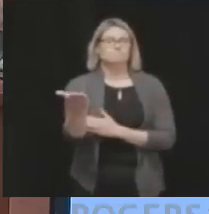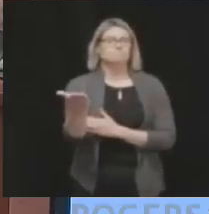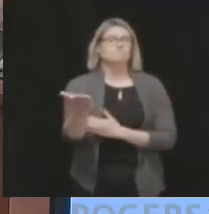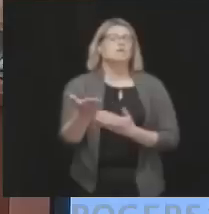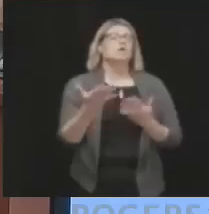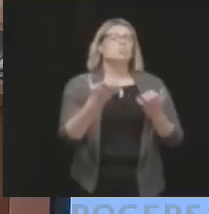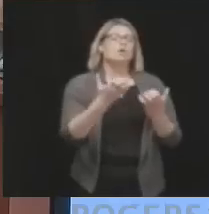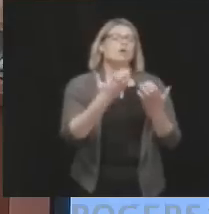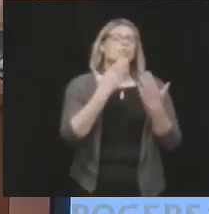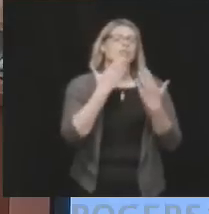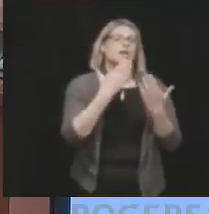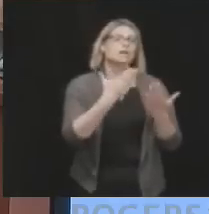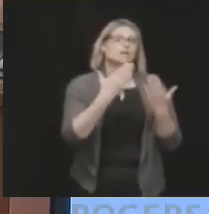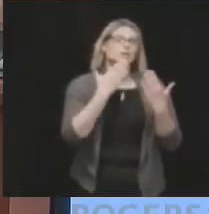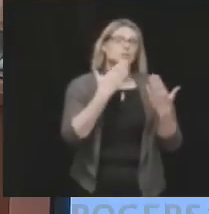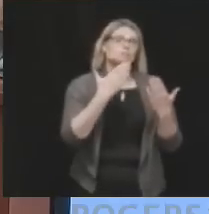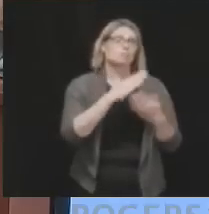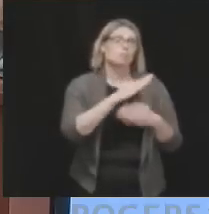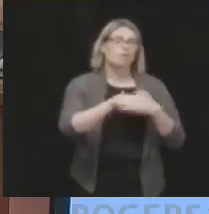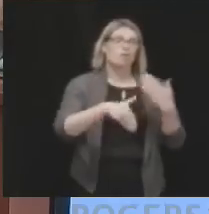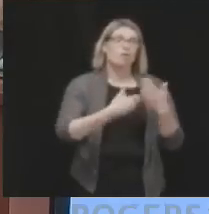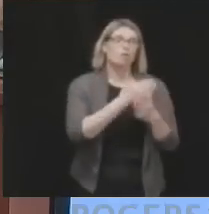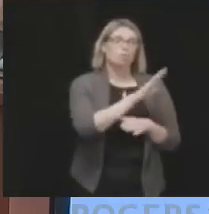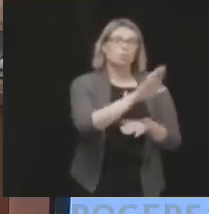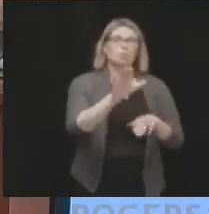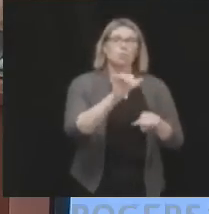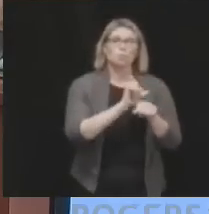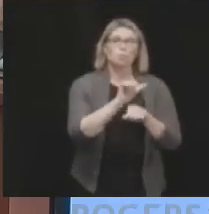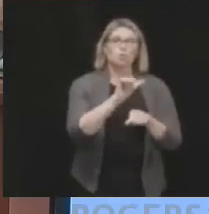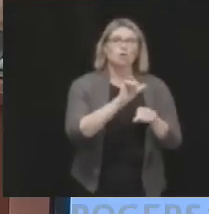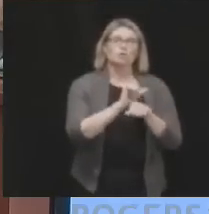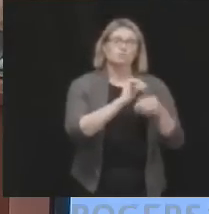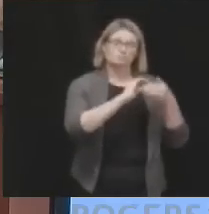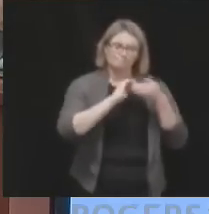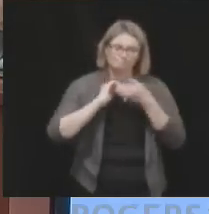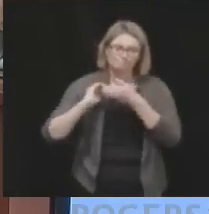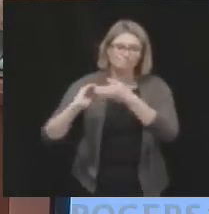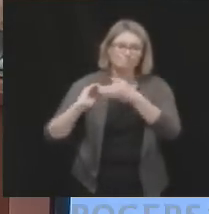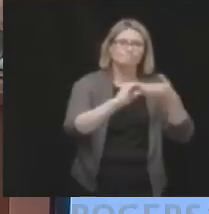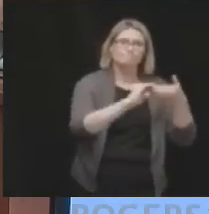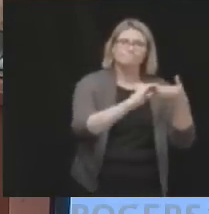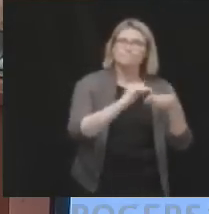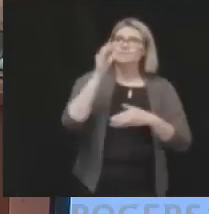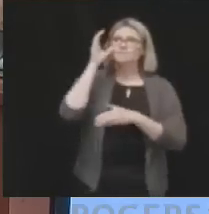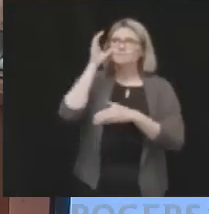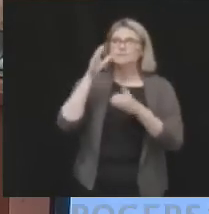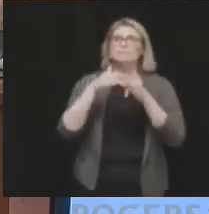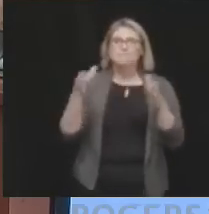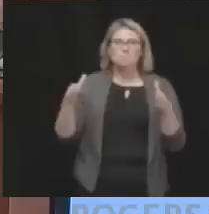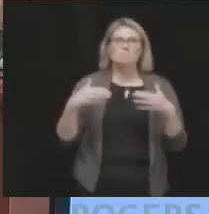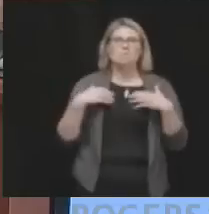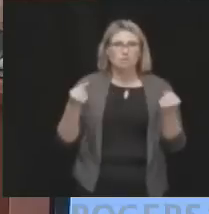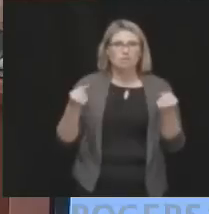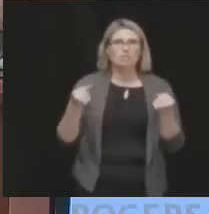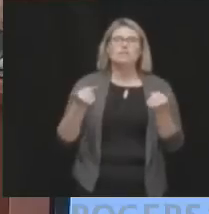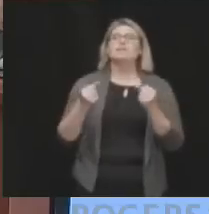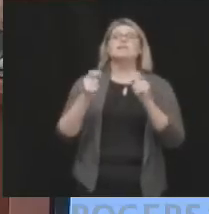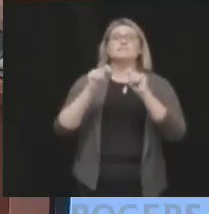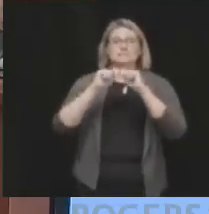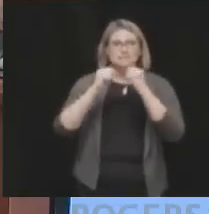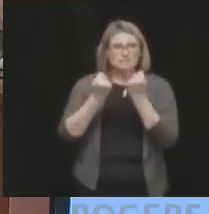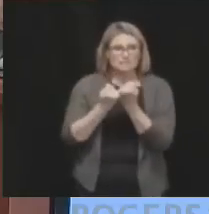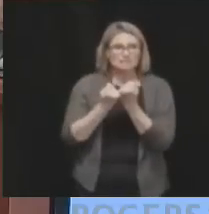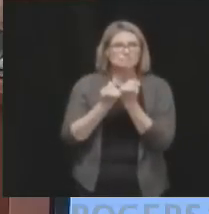you. I want to thank once again our doctors and nurses, our support care workers and